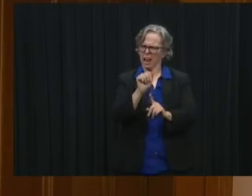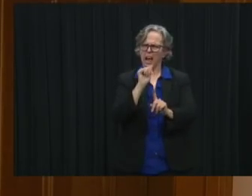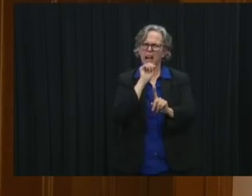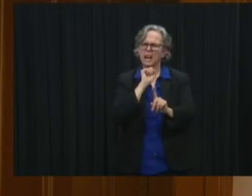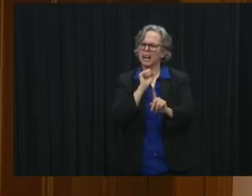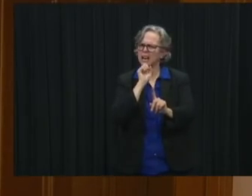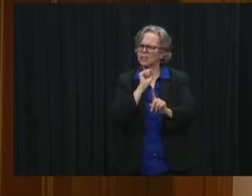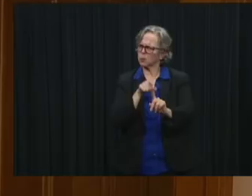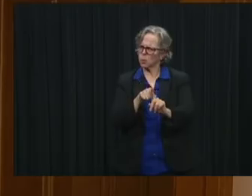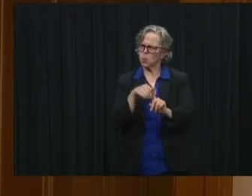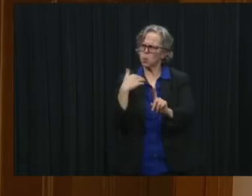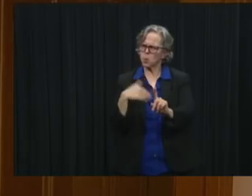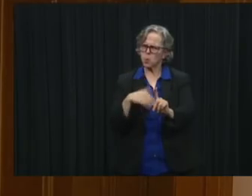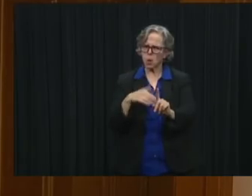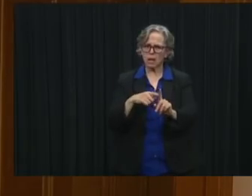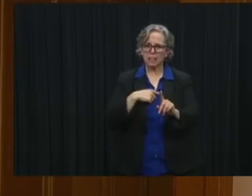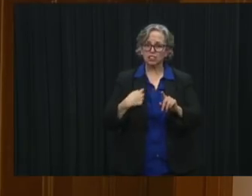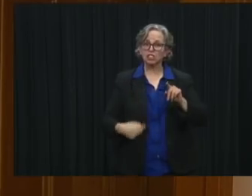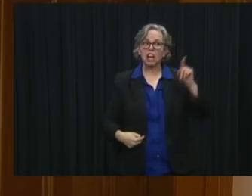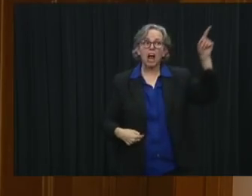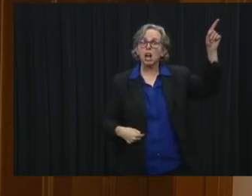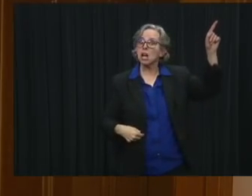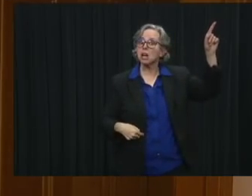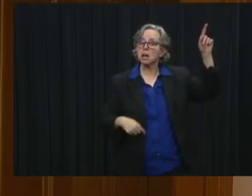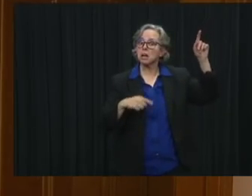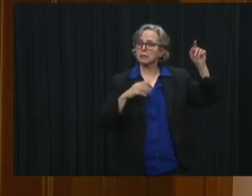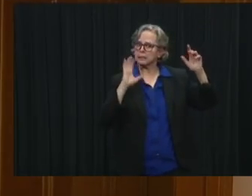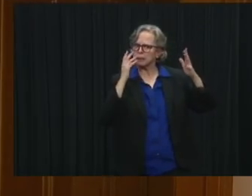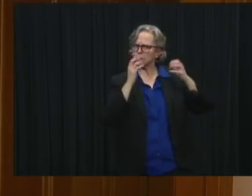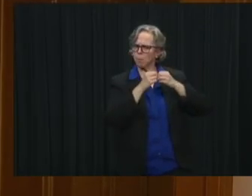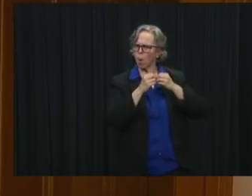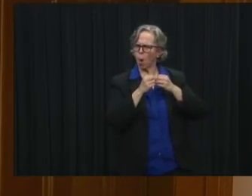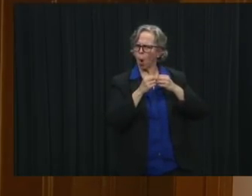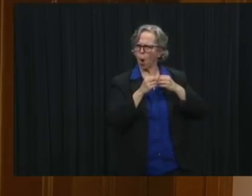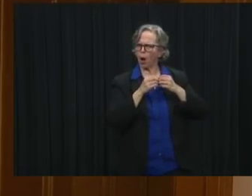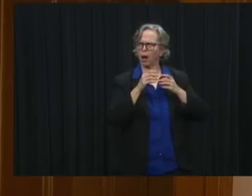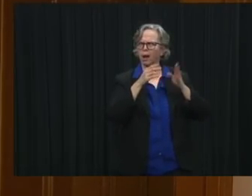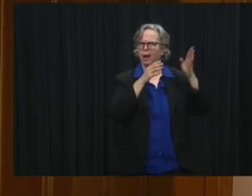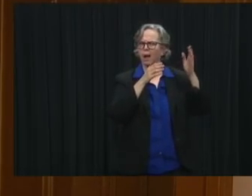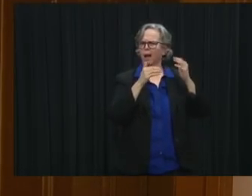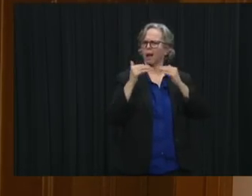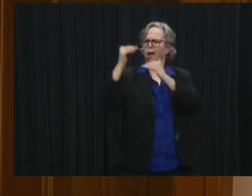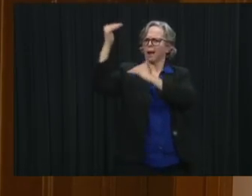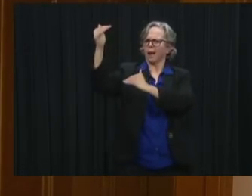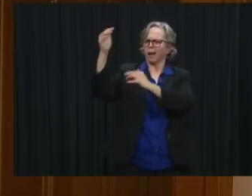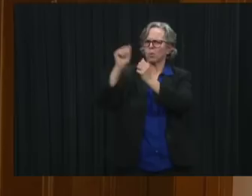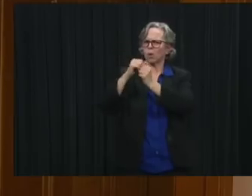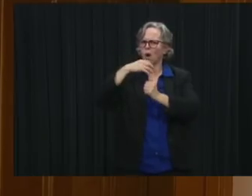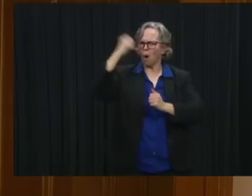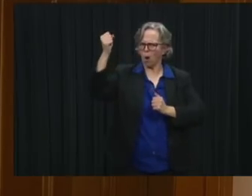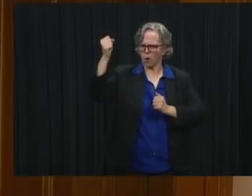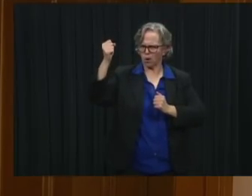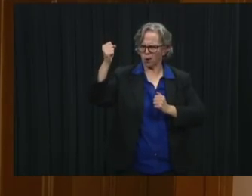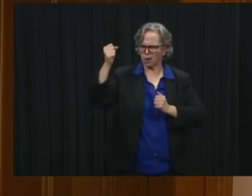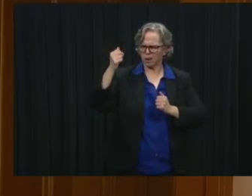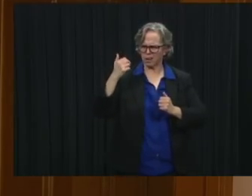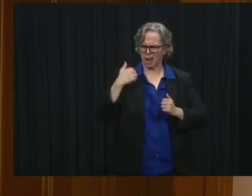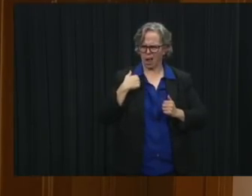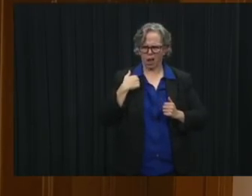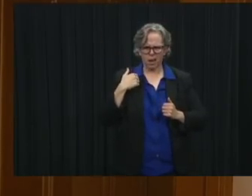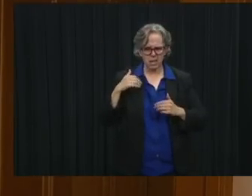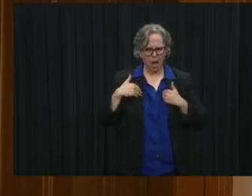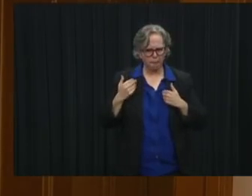China's experience, it was really skewing older. I do want everyone to know that young people do get sick. Middle-aged